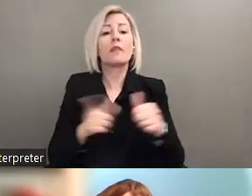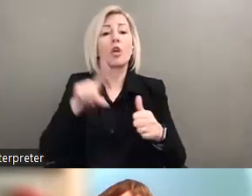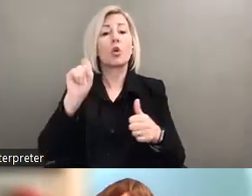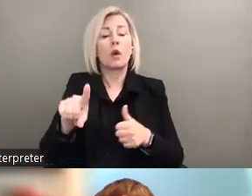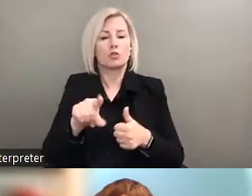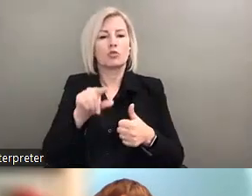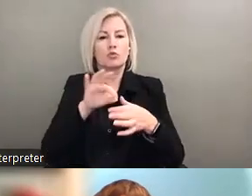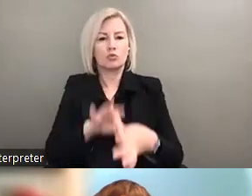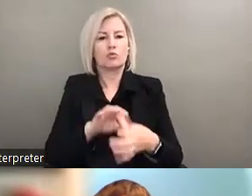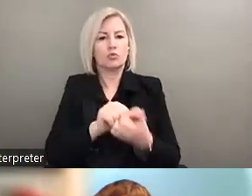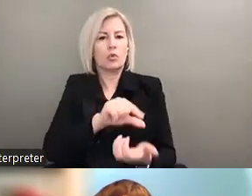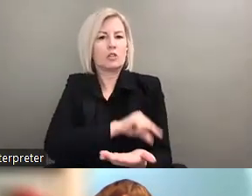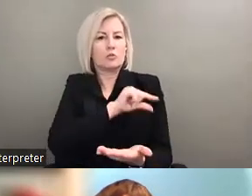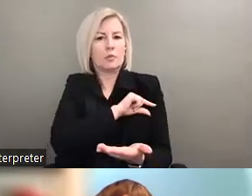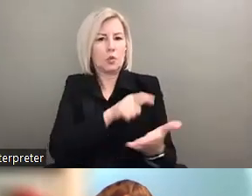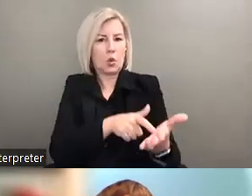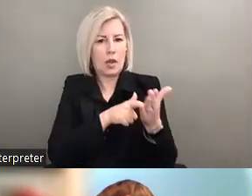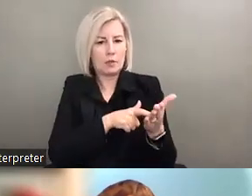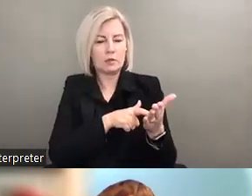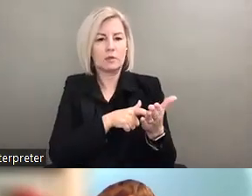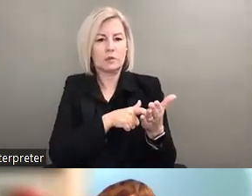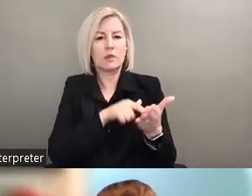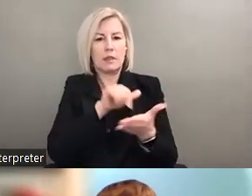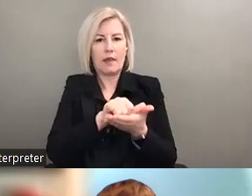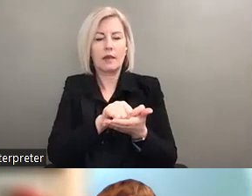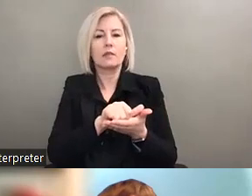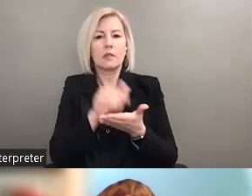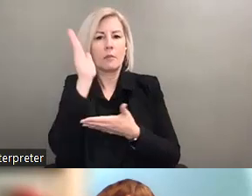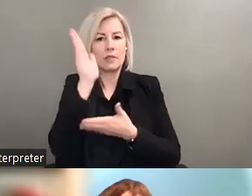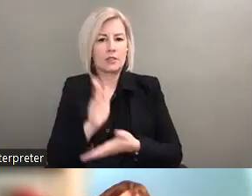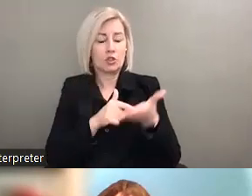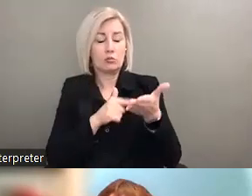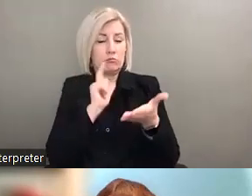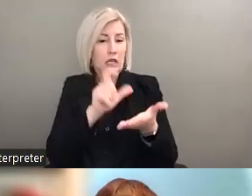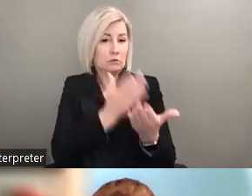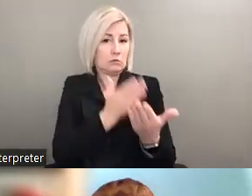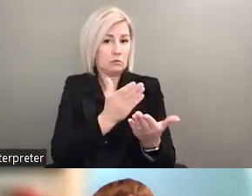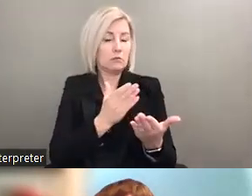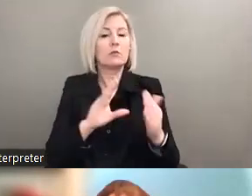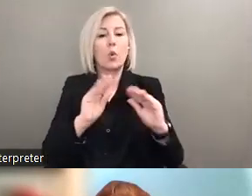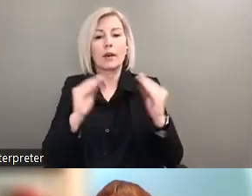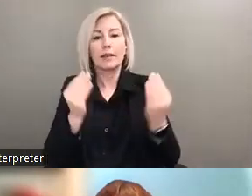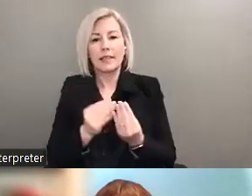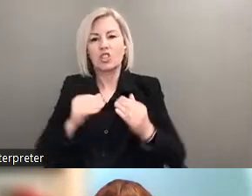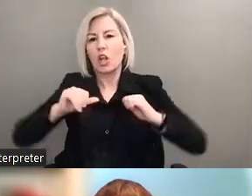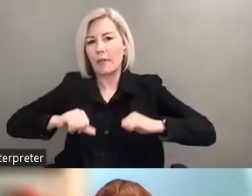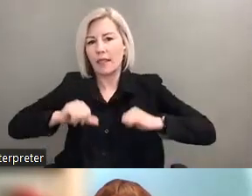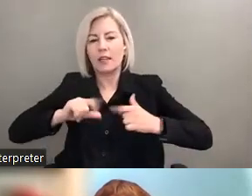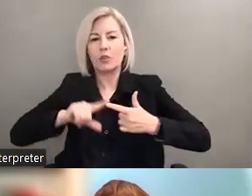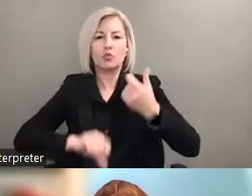the eligibility requirement that the presenter demonstrates organizational capacity to support the